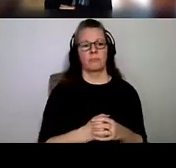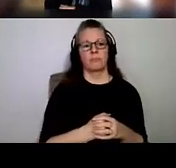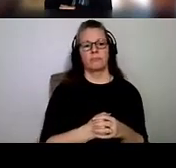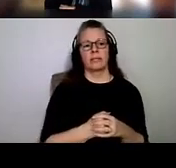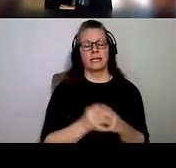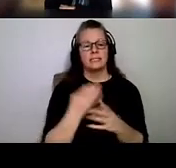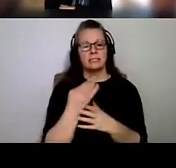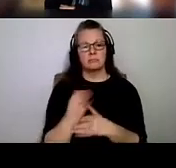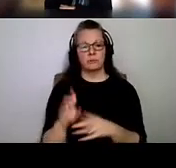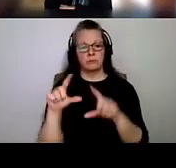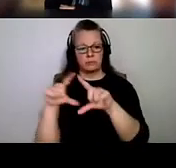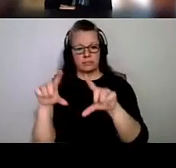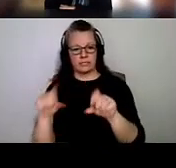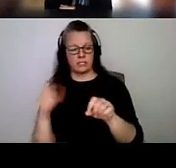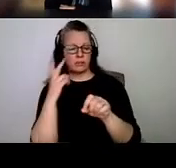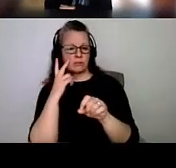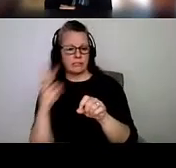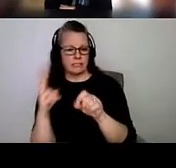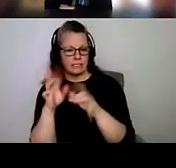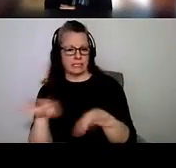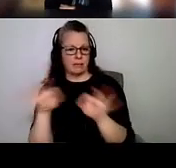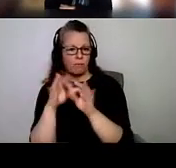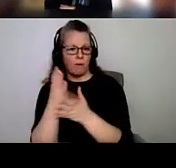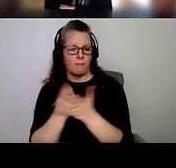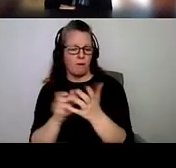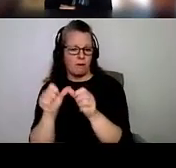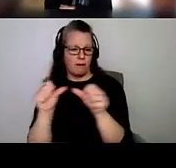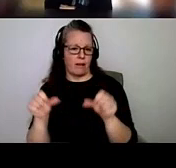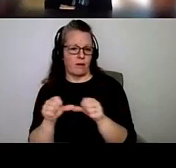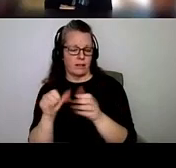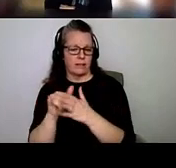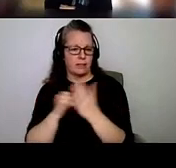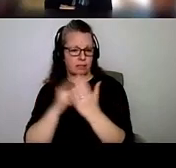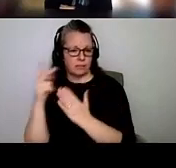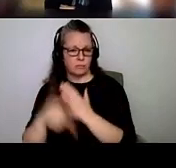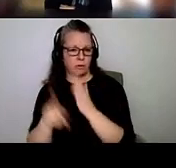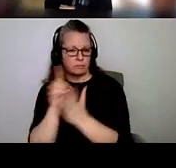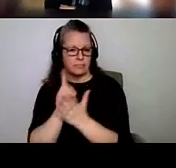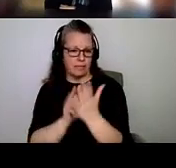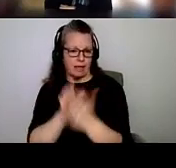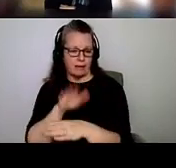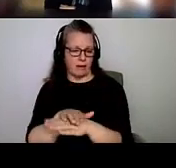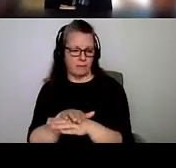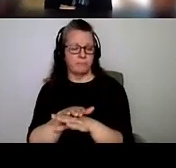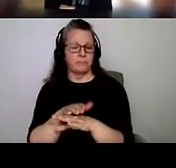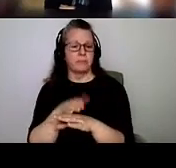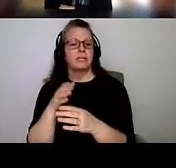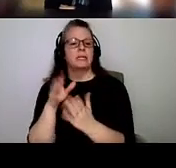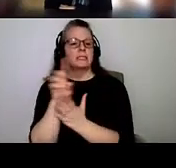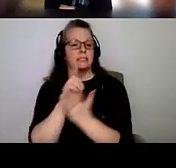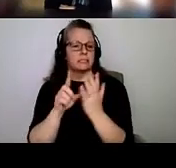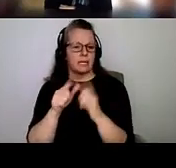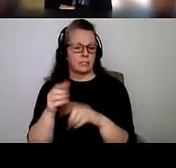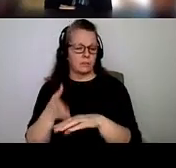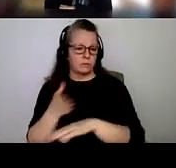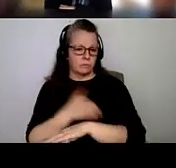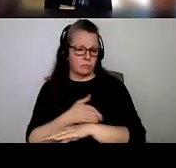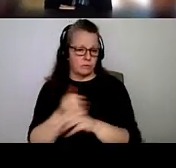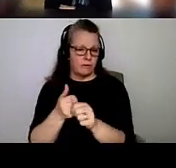see some of the key emphasis areas that the program is designed upon. It's designed to improve basically